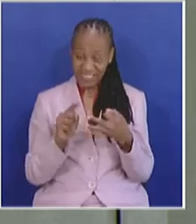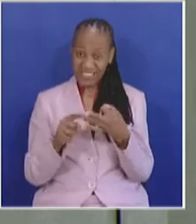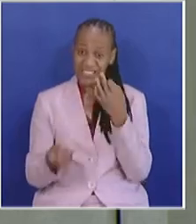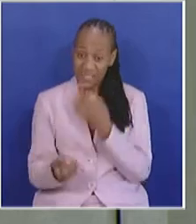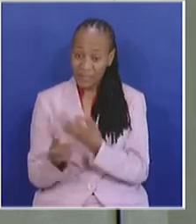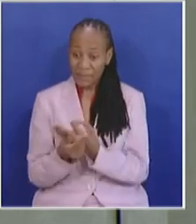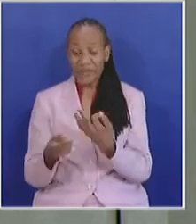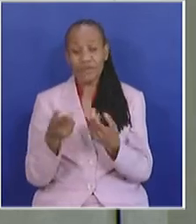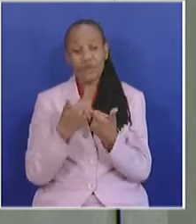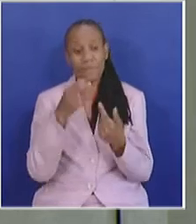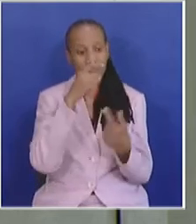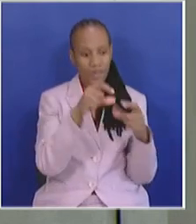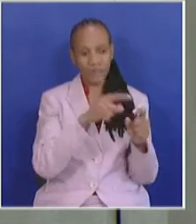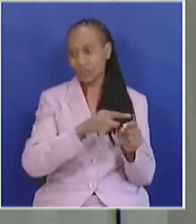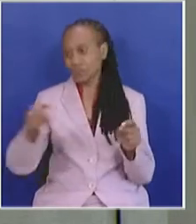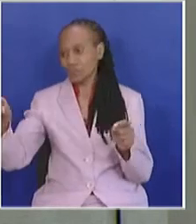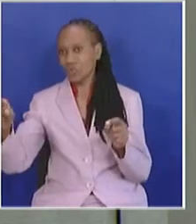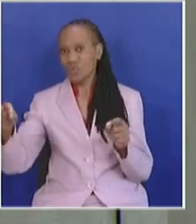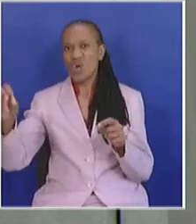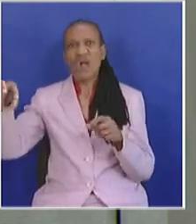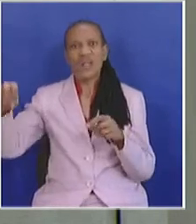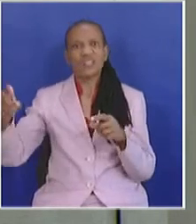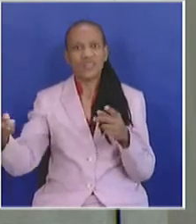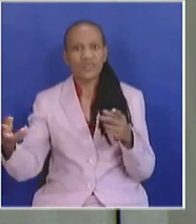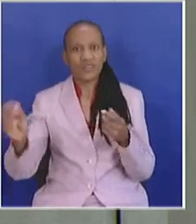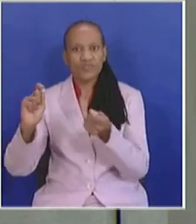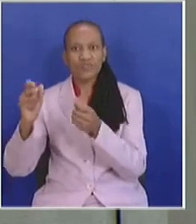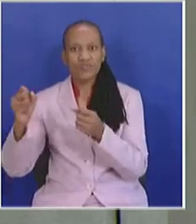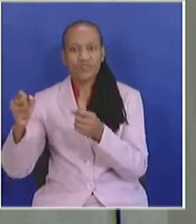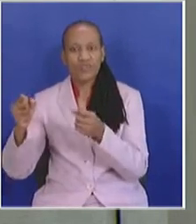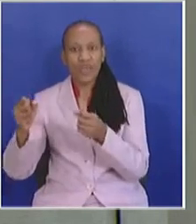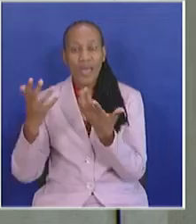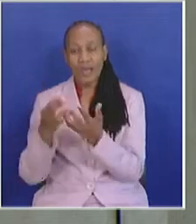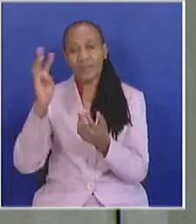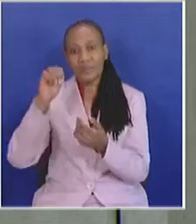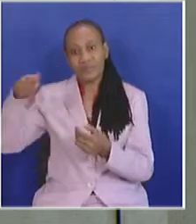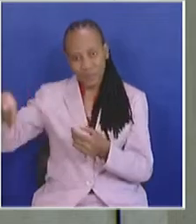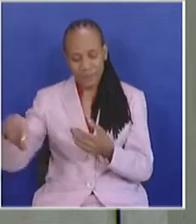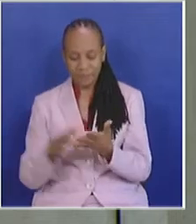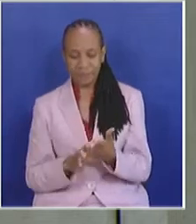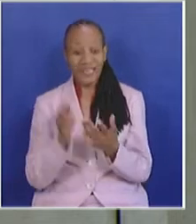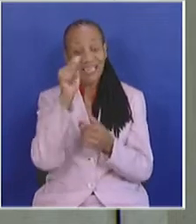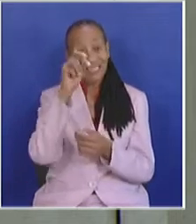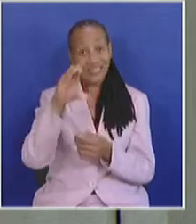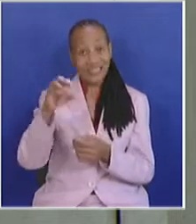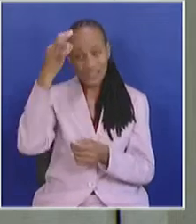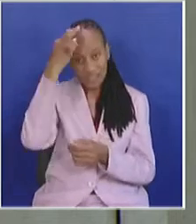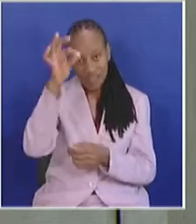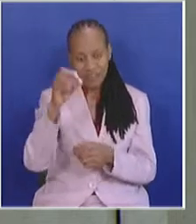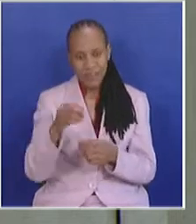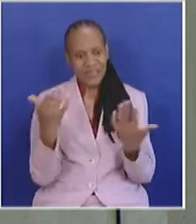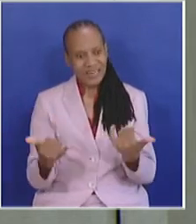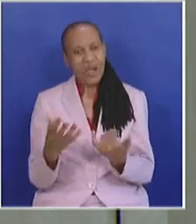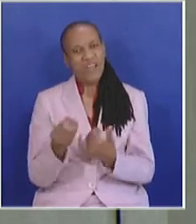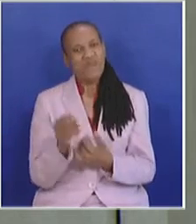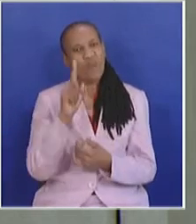to Khayelitsha and Mitchell's Plain. The ANC-led government has also facilitated the procurement of over